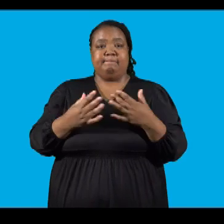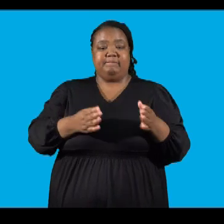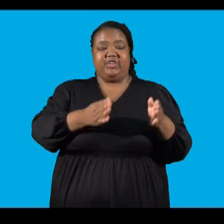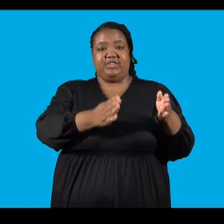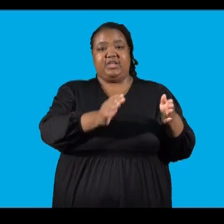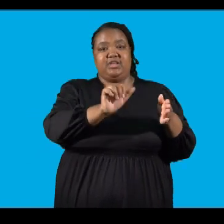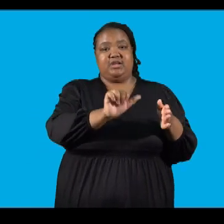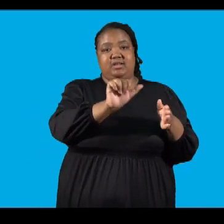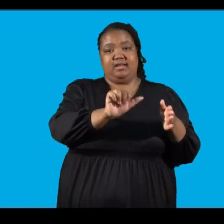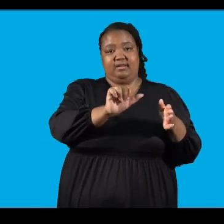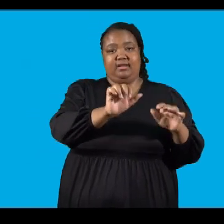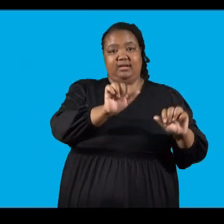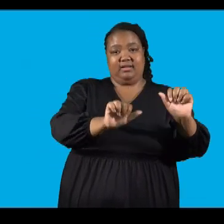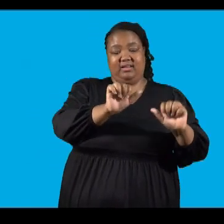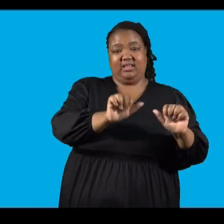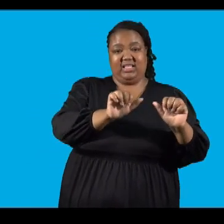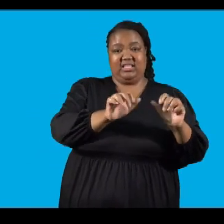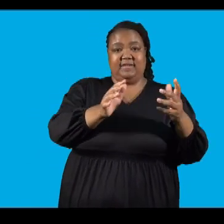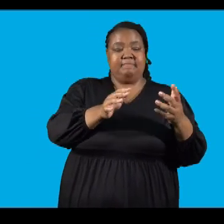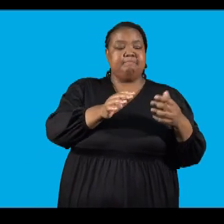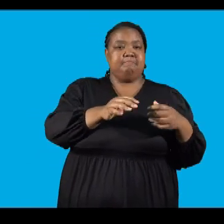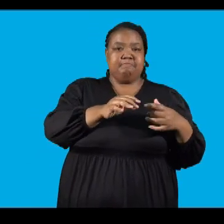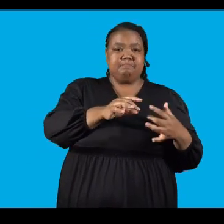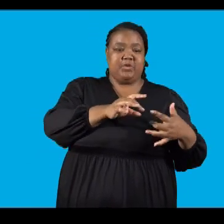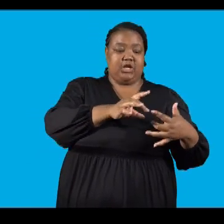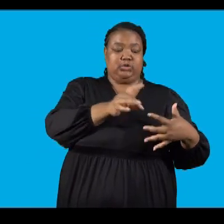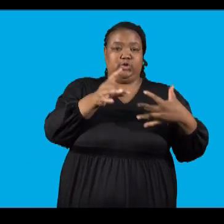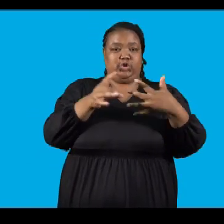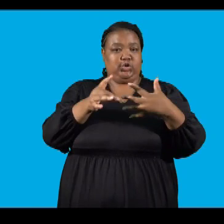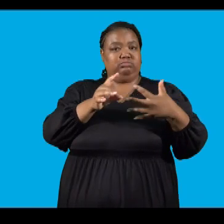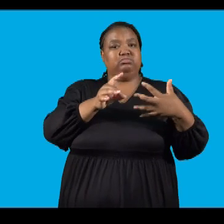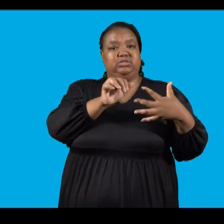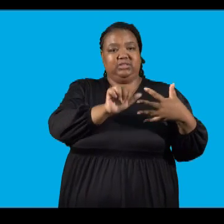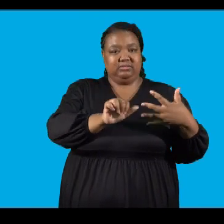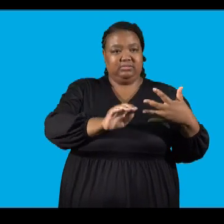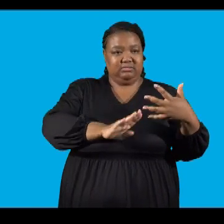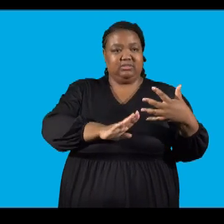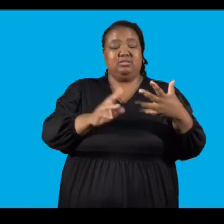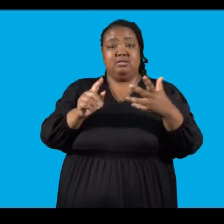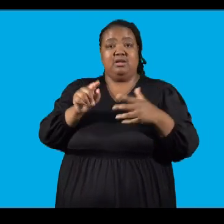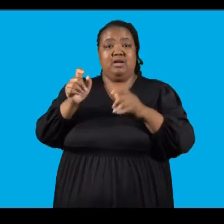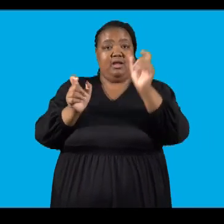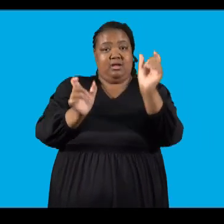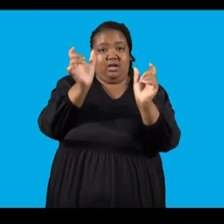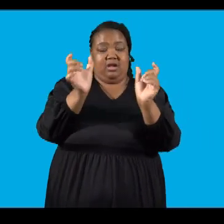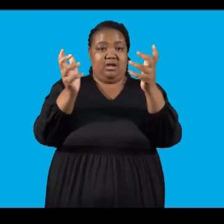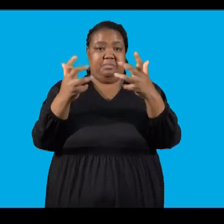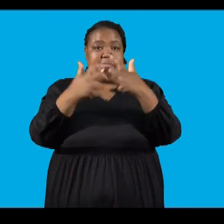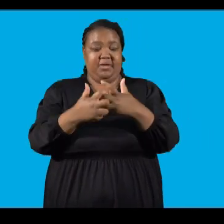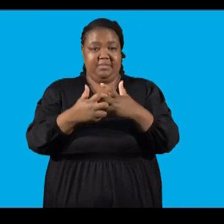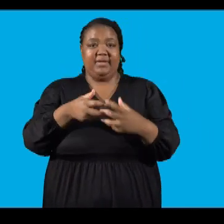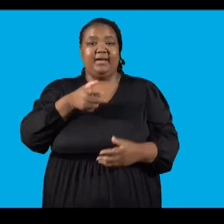assessed in section A through multiple choice questions, matching item questions, as well